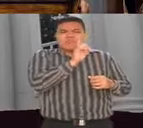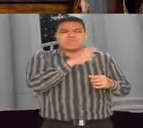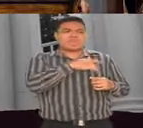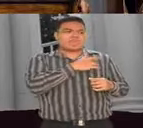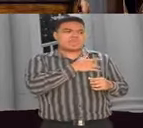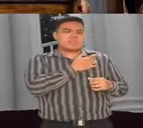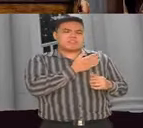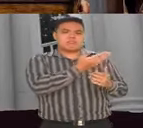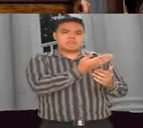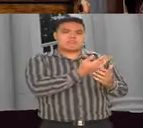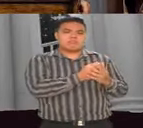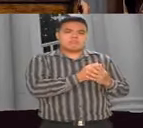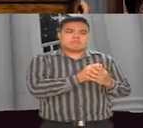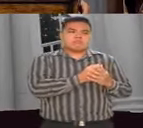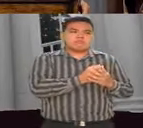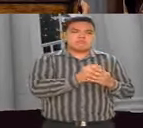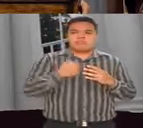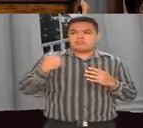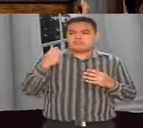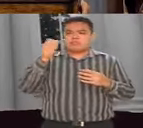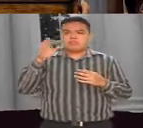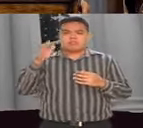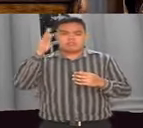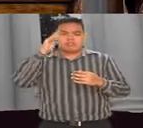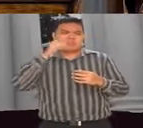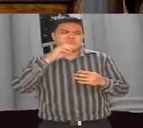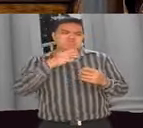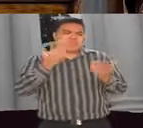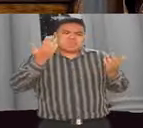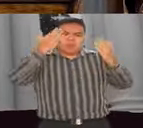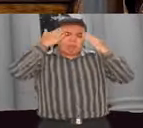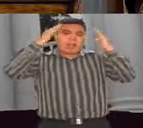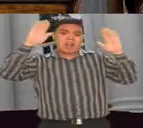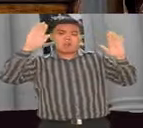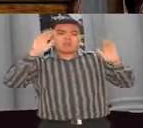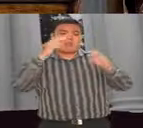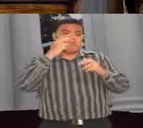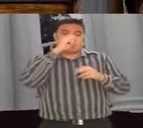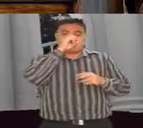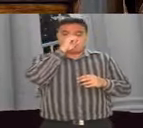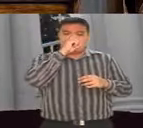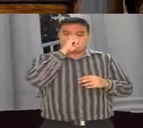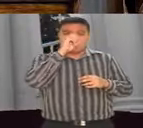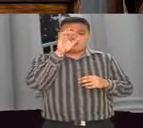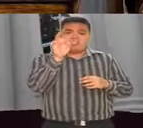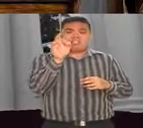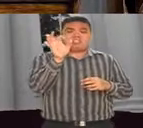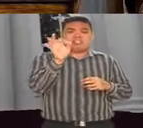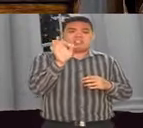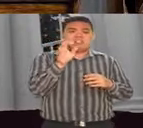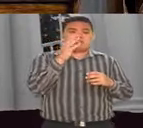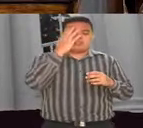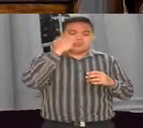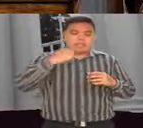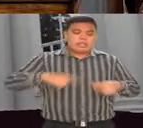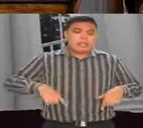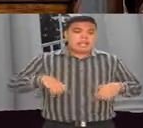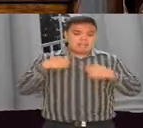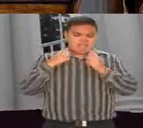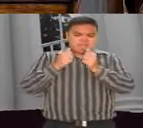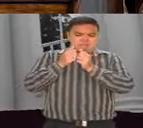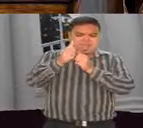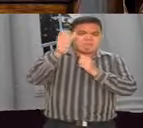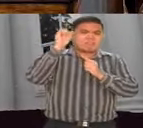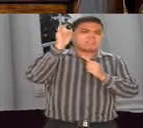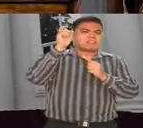siya karon. Insya, really, I do not really think about 89. I do not feel 89. It's life just goes by really